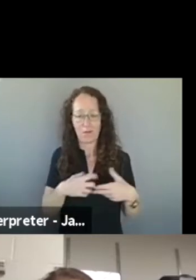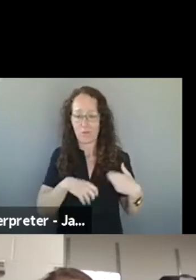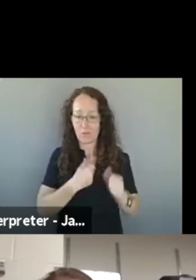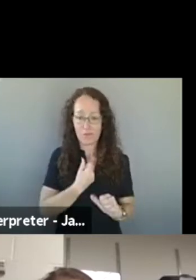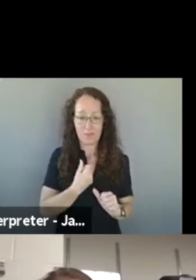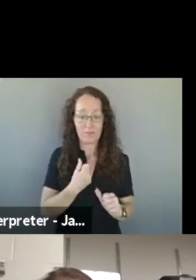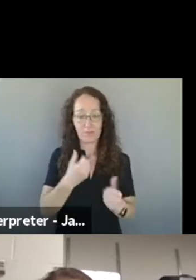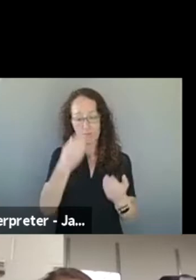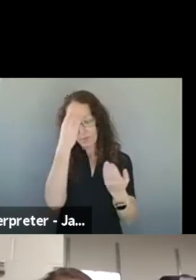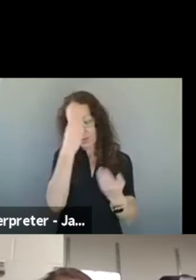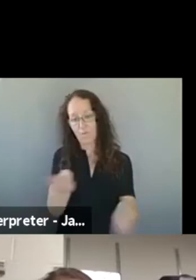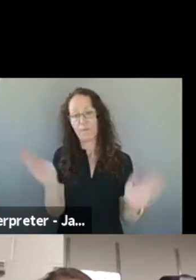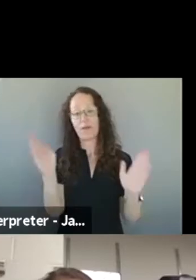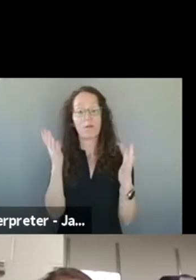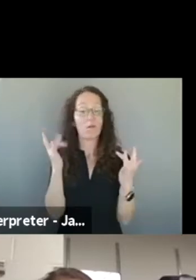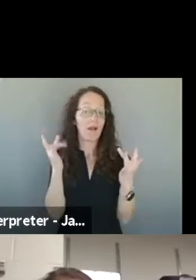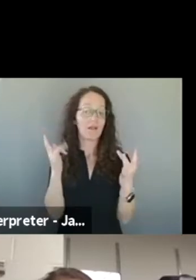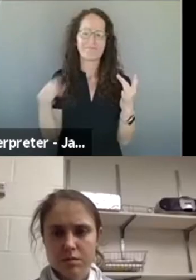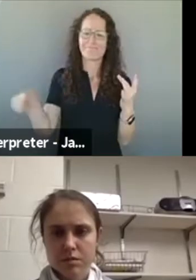it.